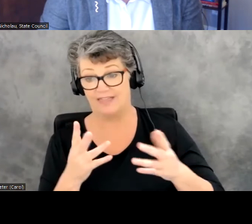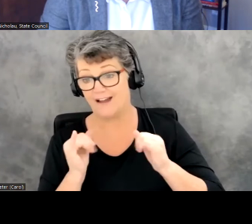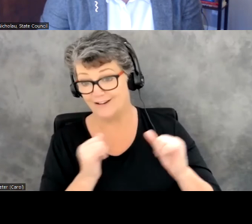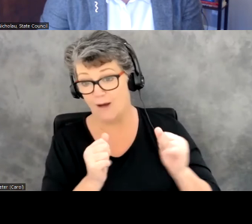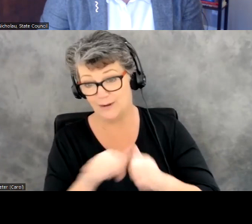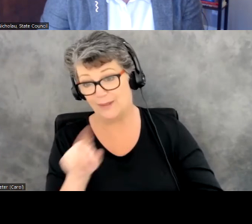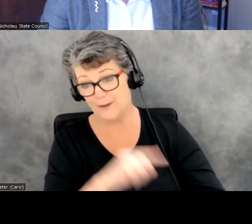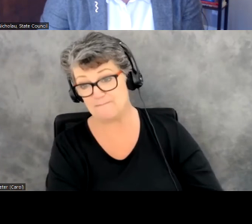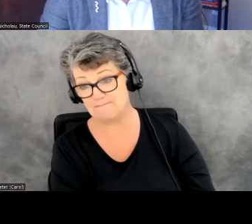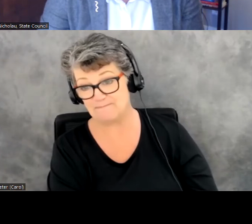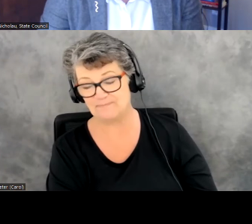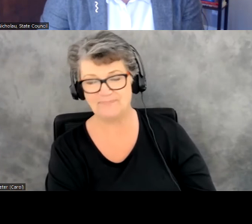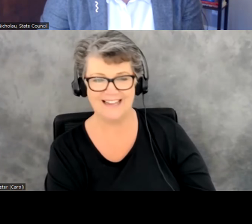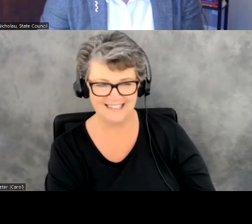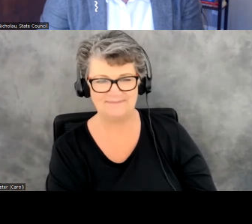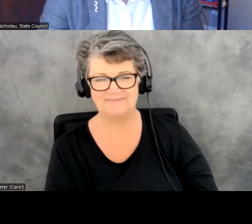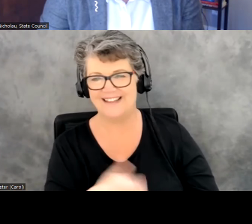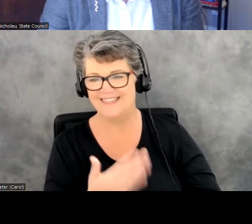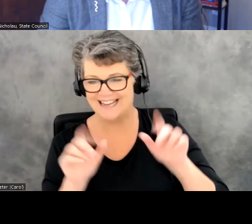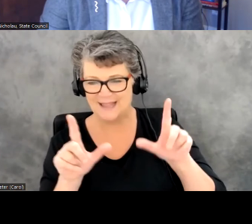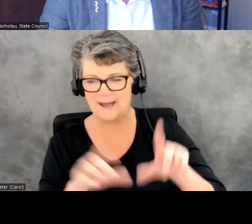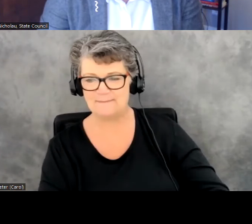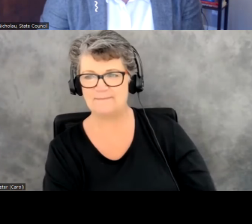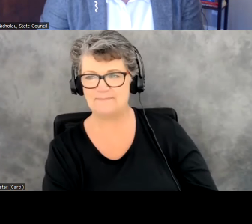you all. Next slide.